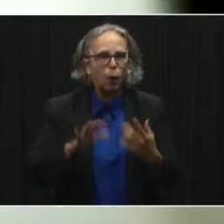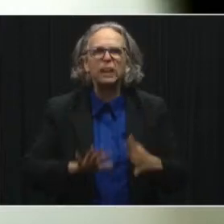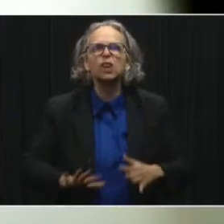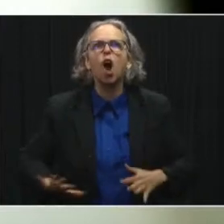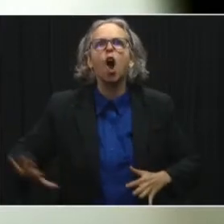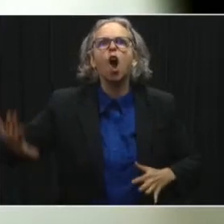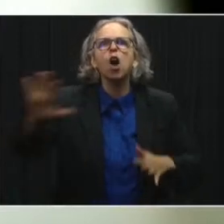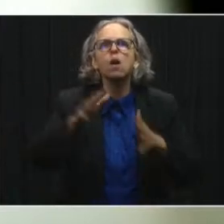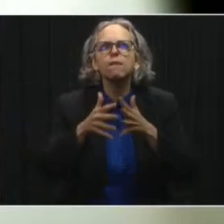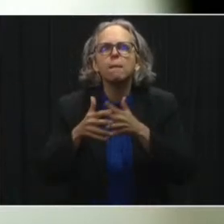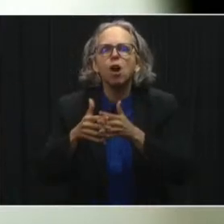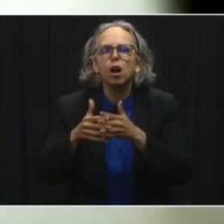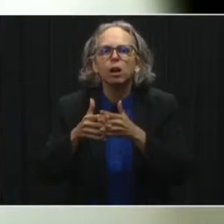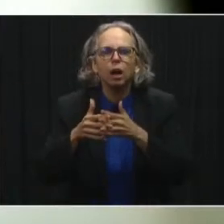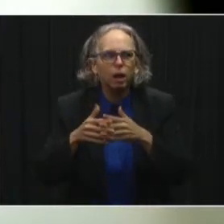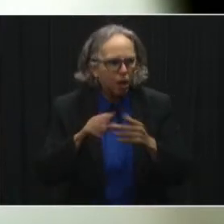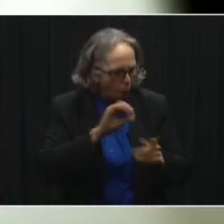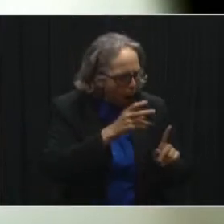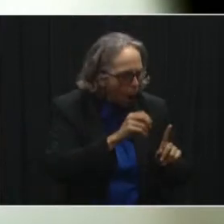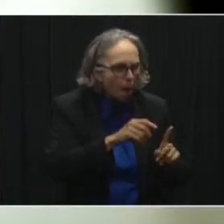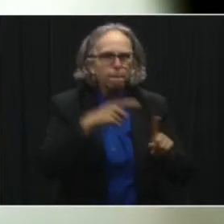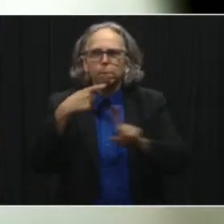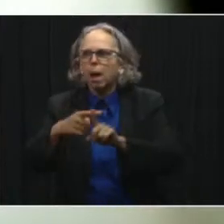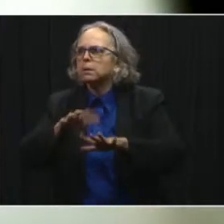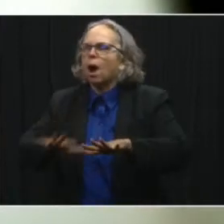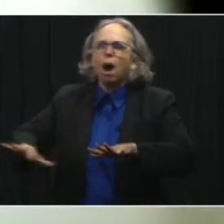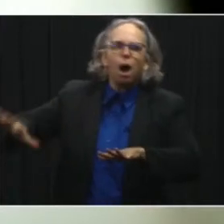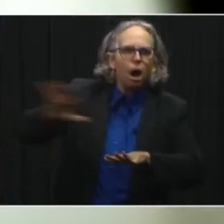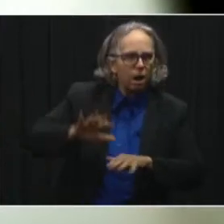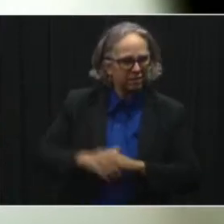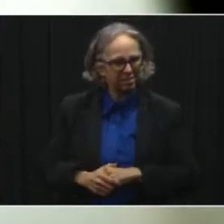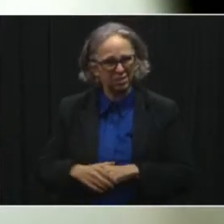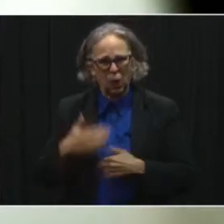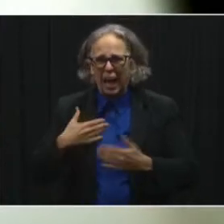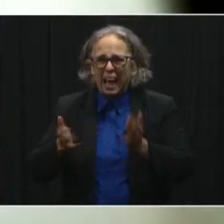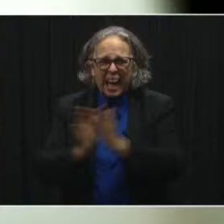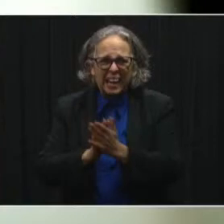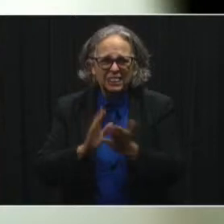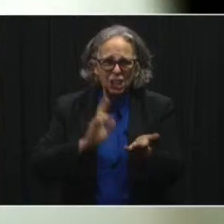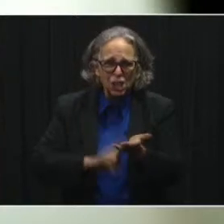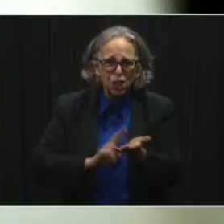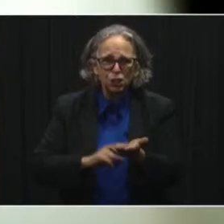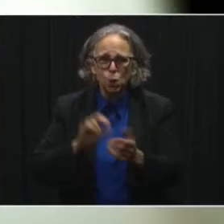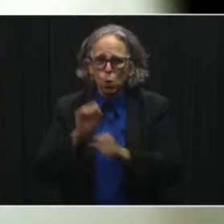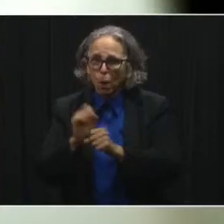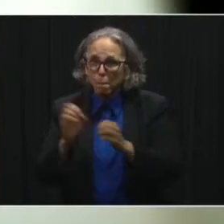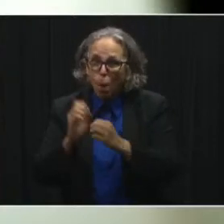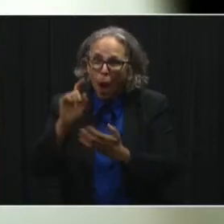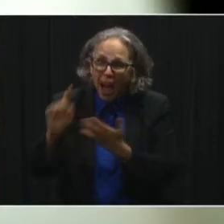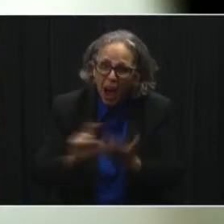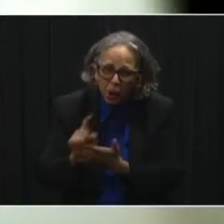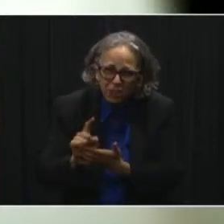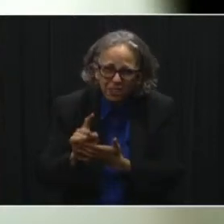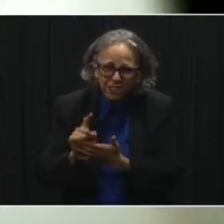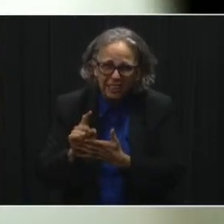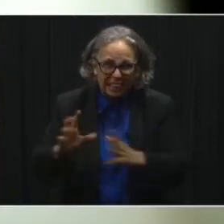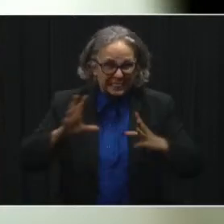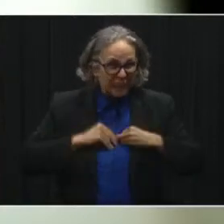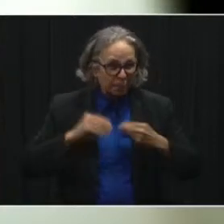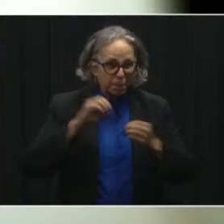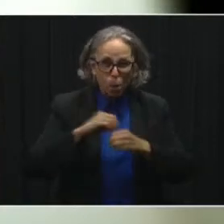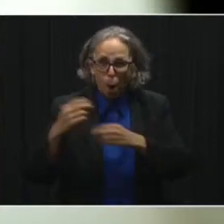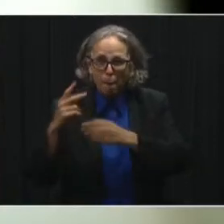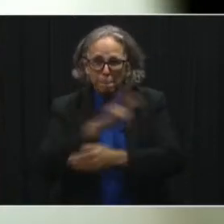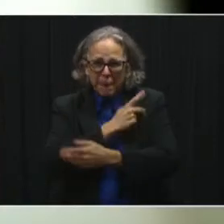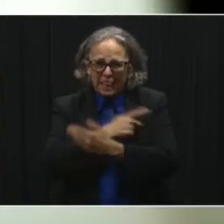is asking them to work more hours, to more days, increasing their workload. That is a vicious